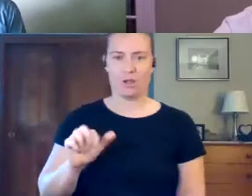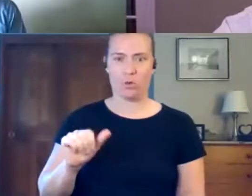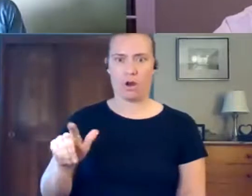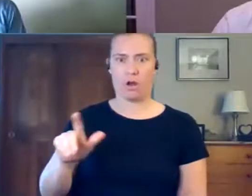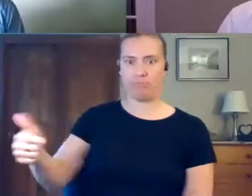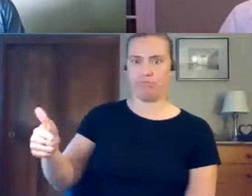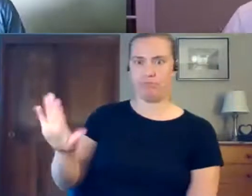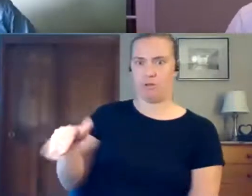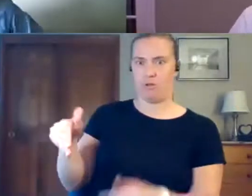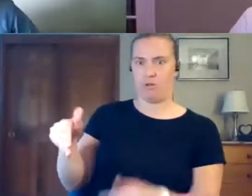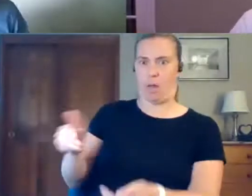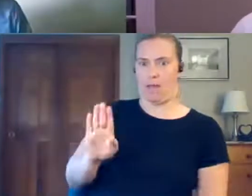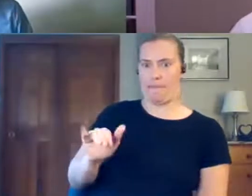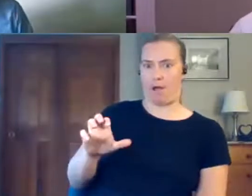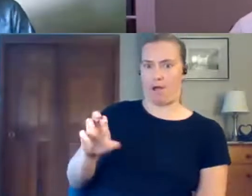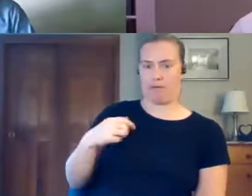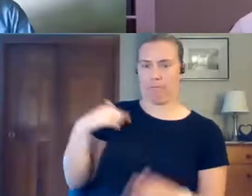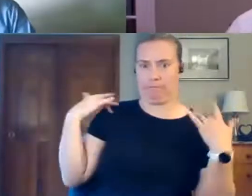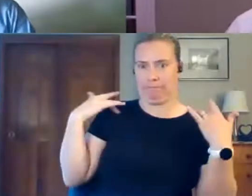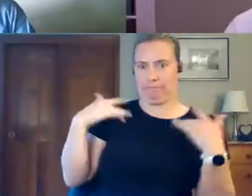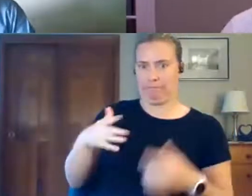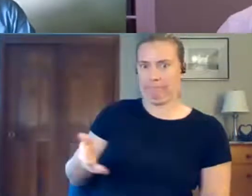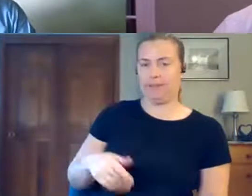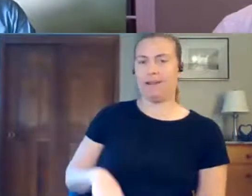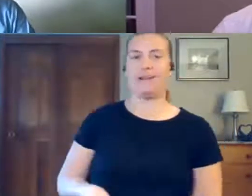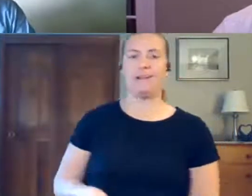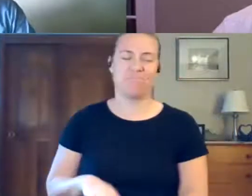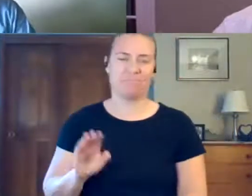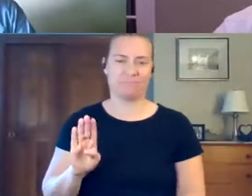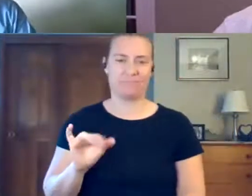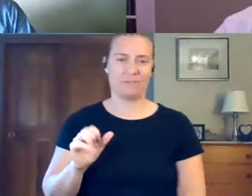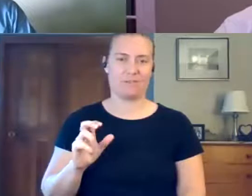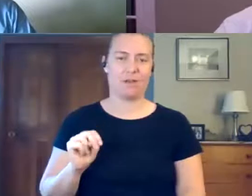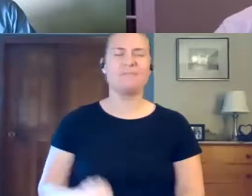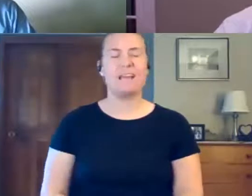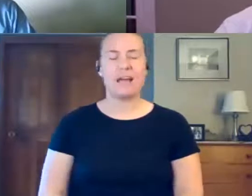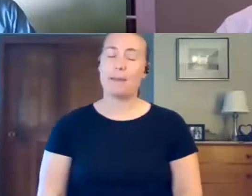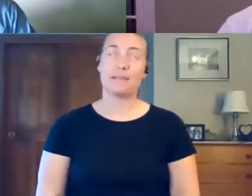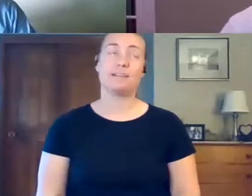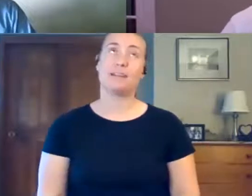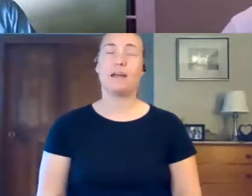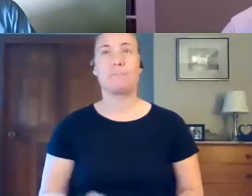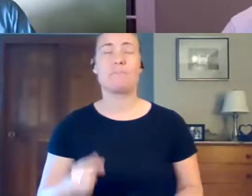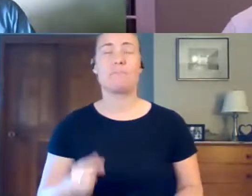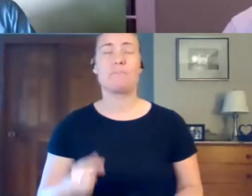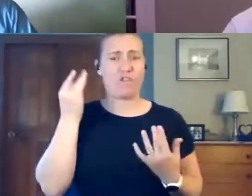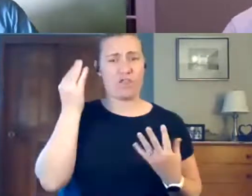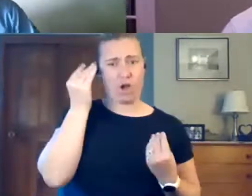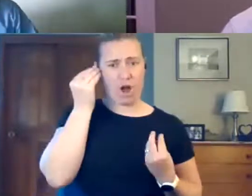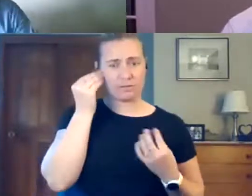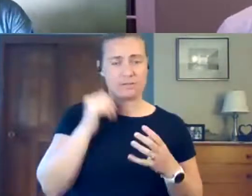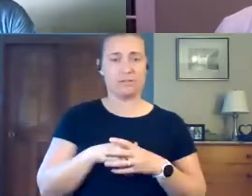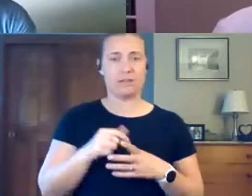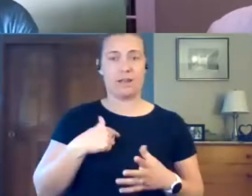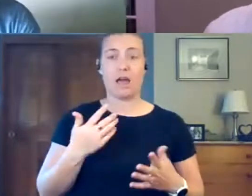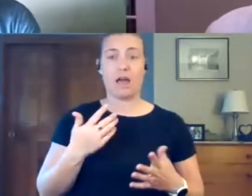No, I think, I mean, I have a couple of thoughts, and I'm really glad that Laura's going to